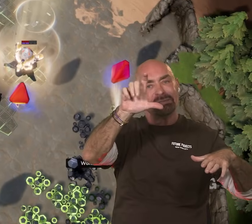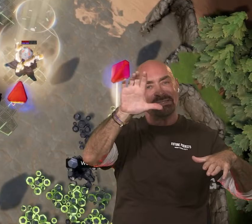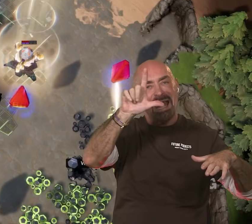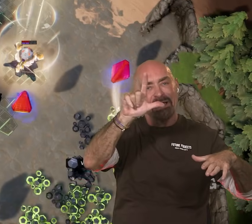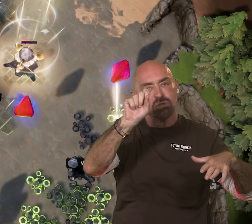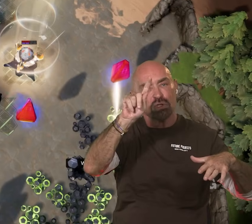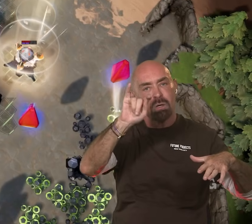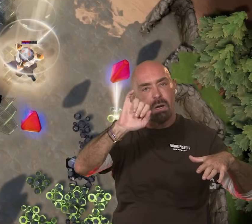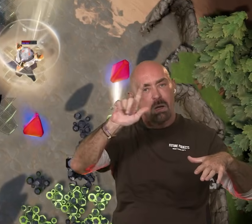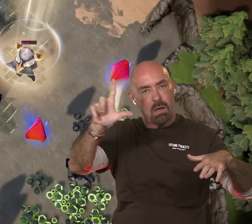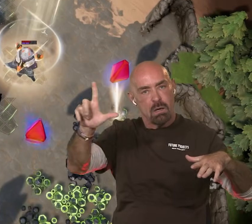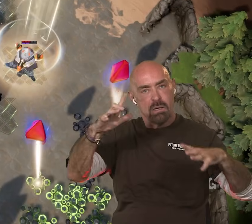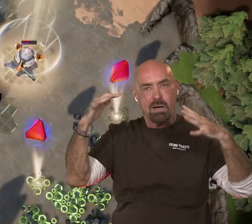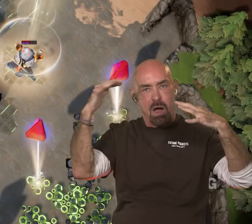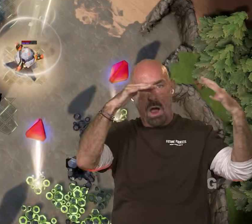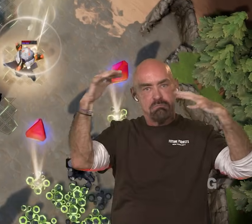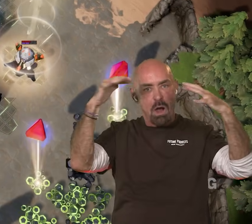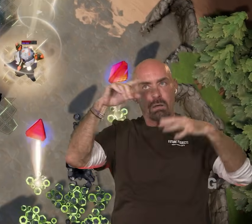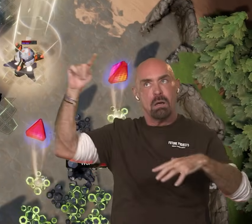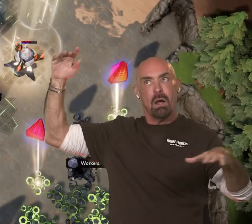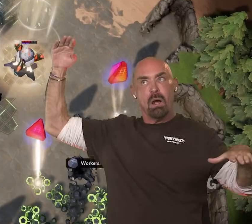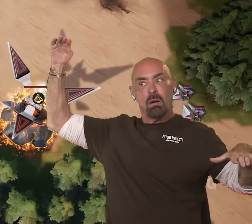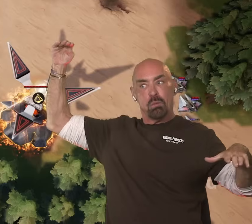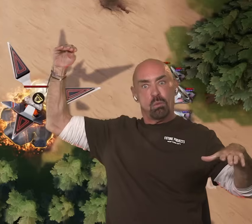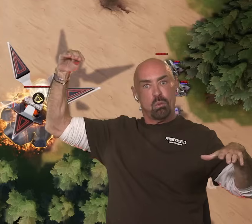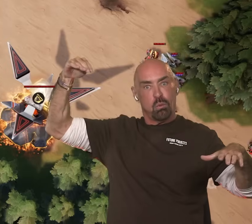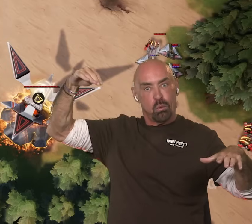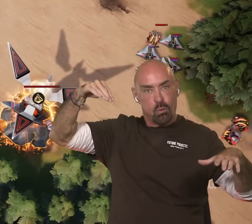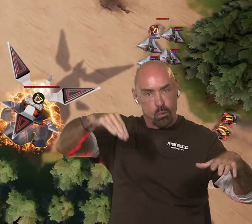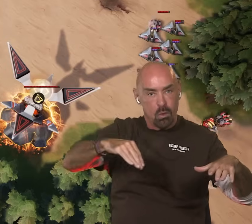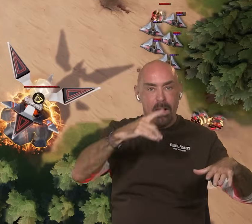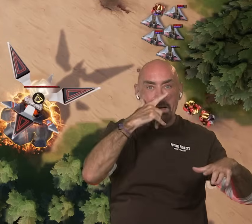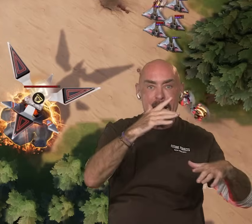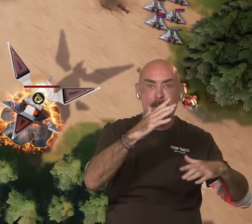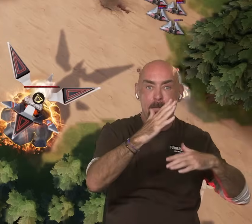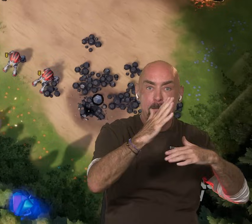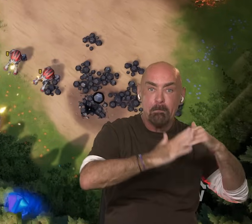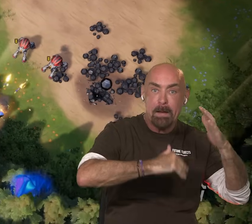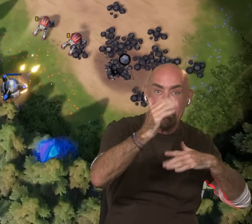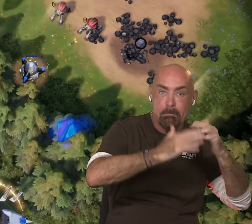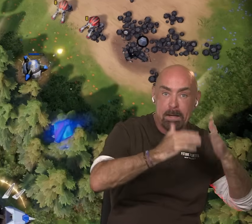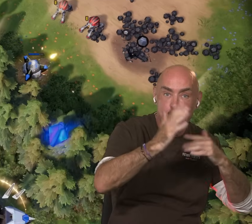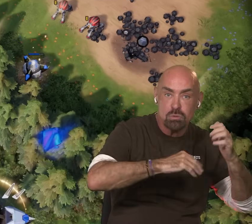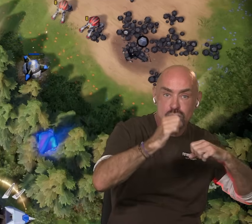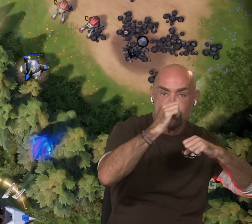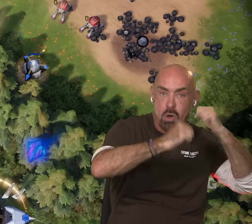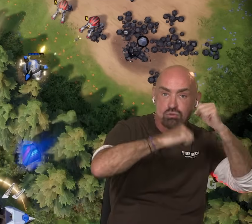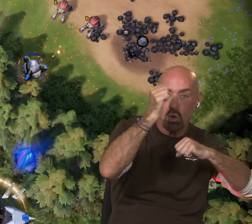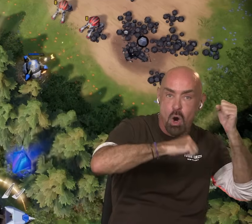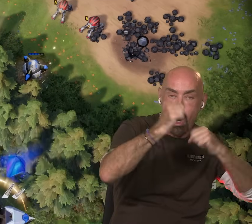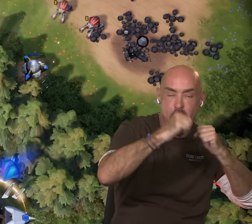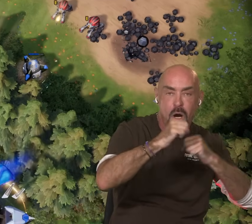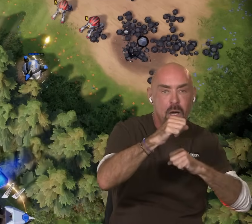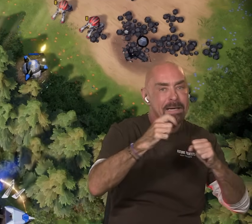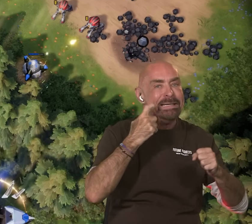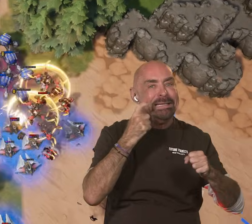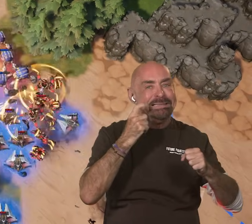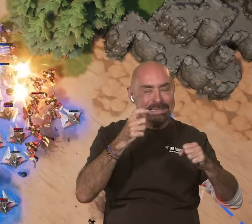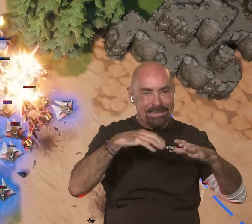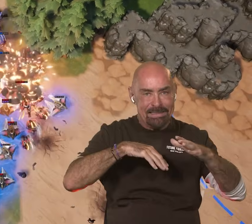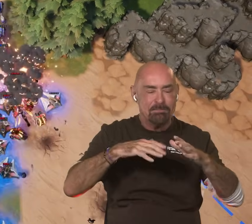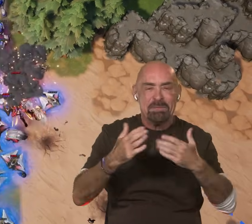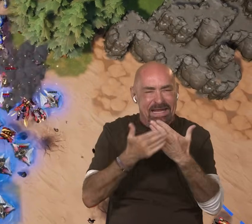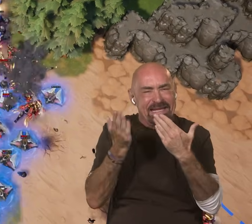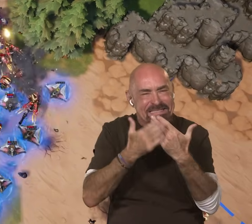Celestial Armada. And so when you're playing as this faction and can build structures all across the map in different places very easily,